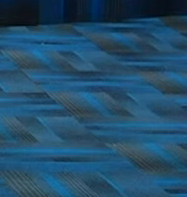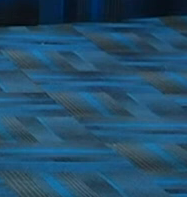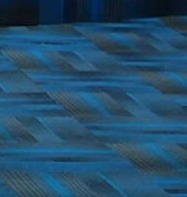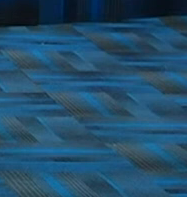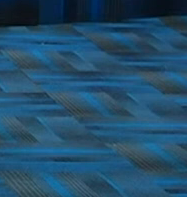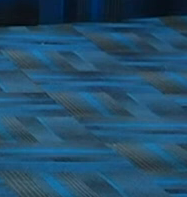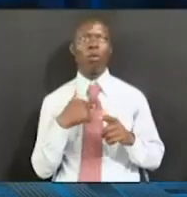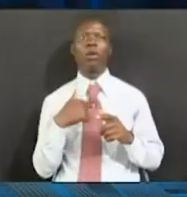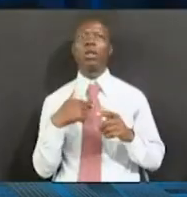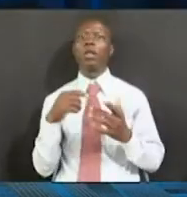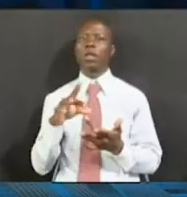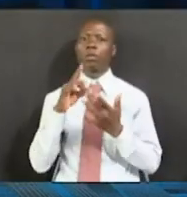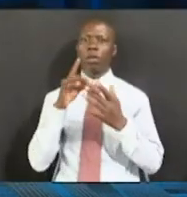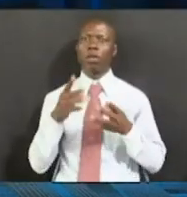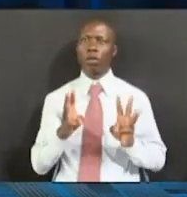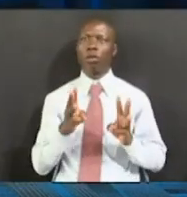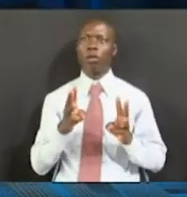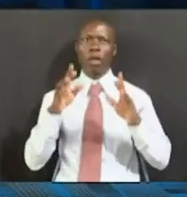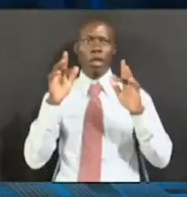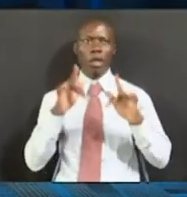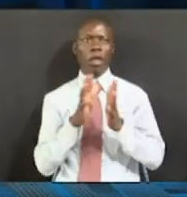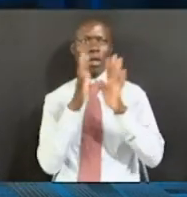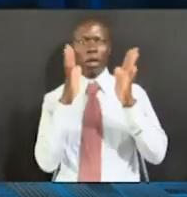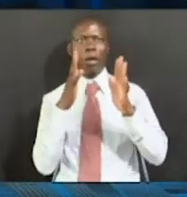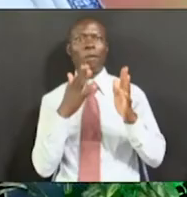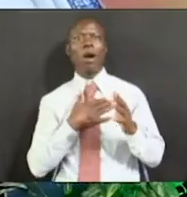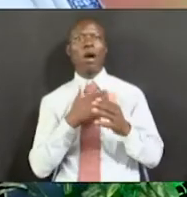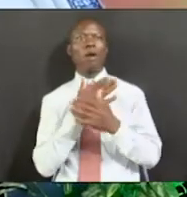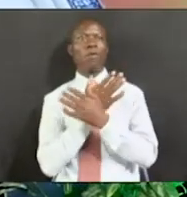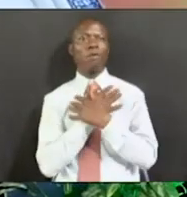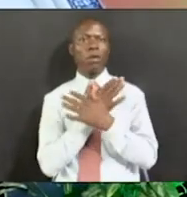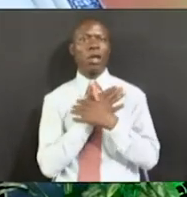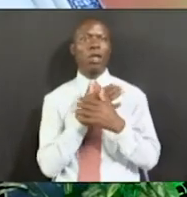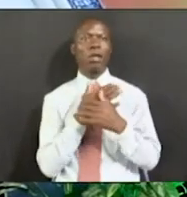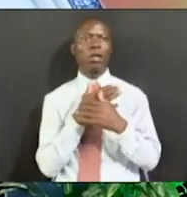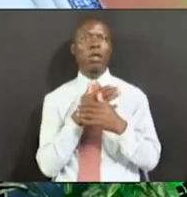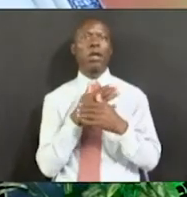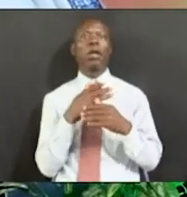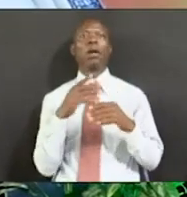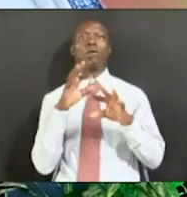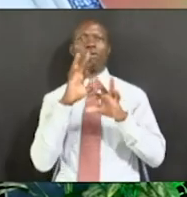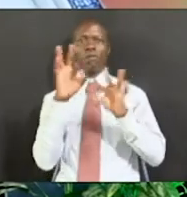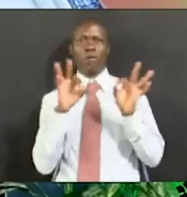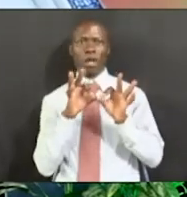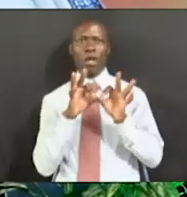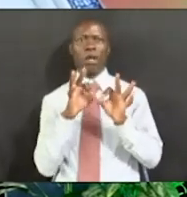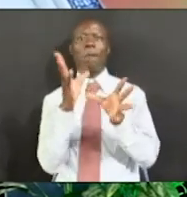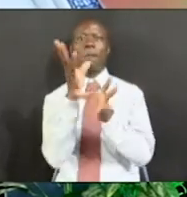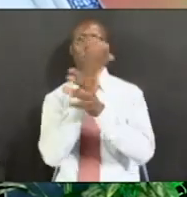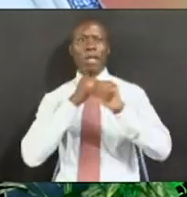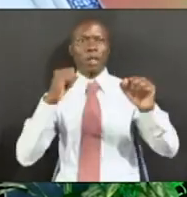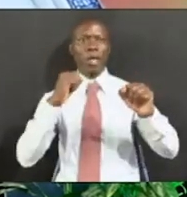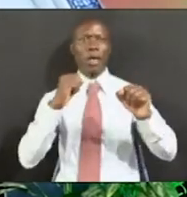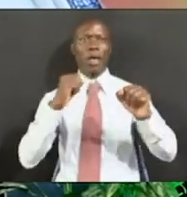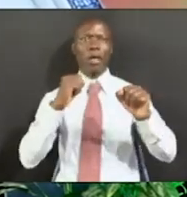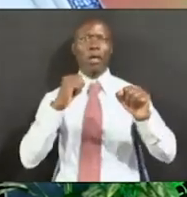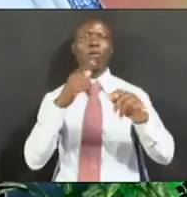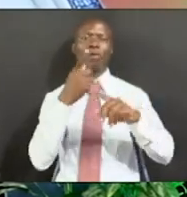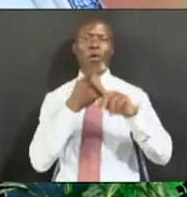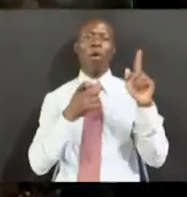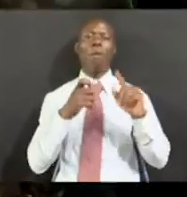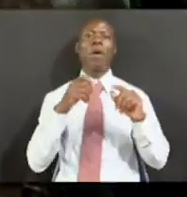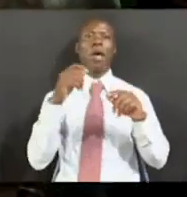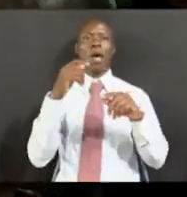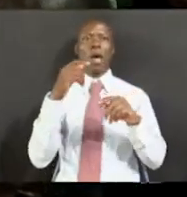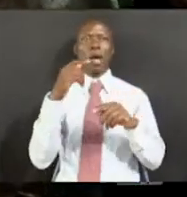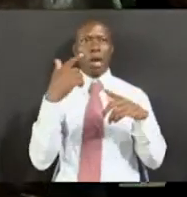special way to recognize the presence of my friend, the field president, Lake Victoria Field, my friend,